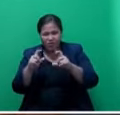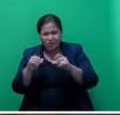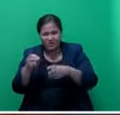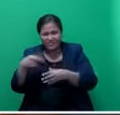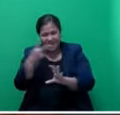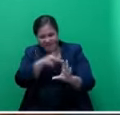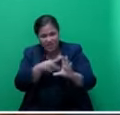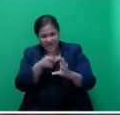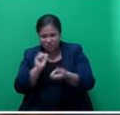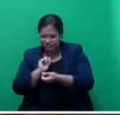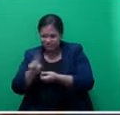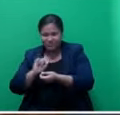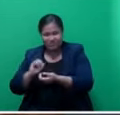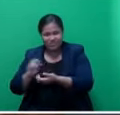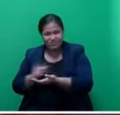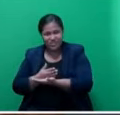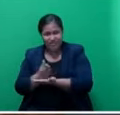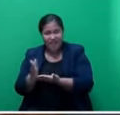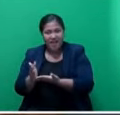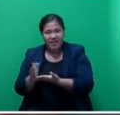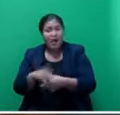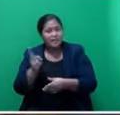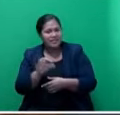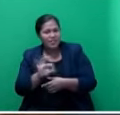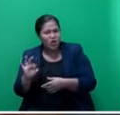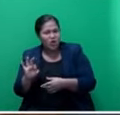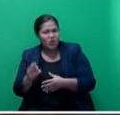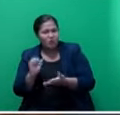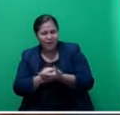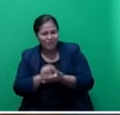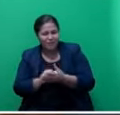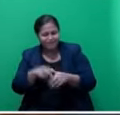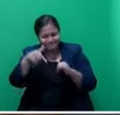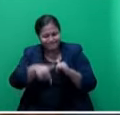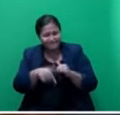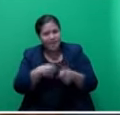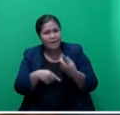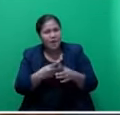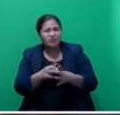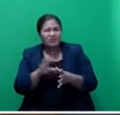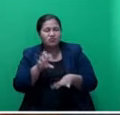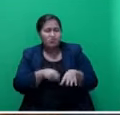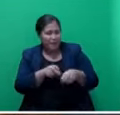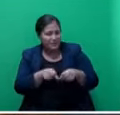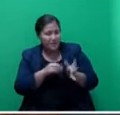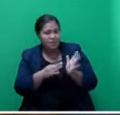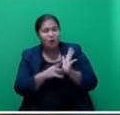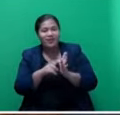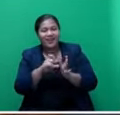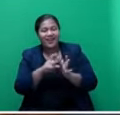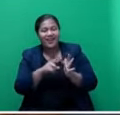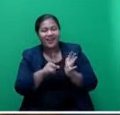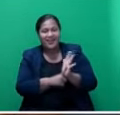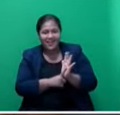tending to corrupt morals. Now, there is no definition of the phrase tending to corrupt morals. So our current laws are weak